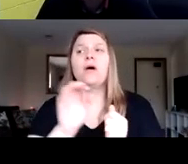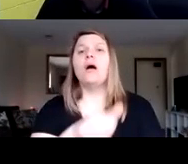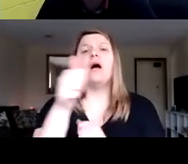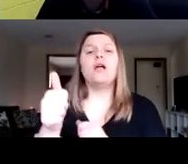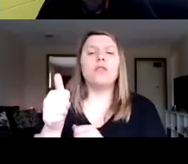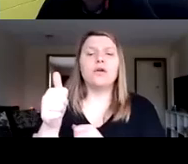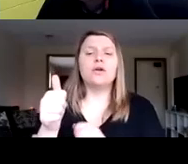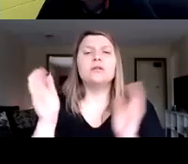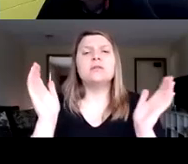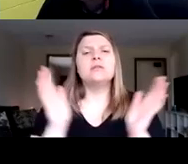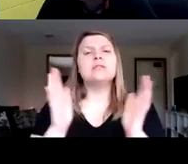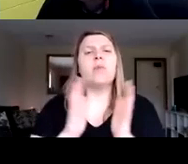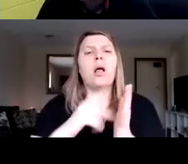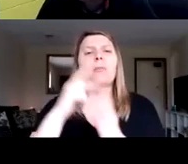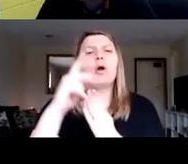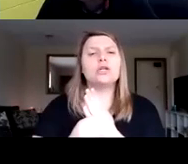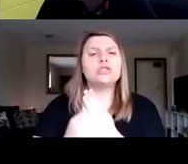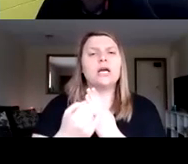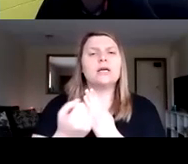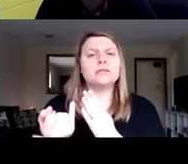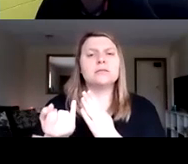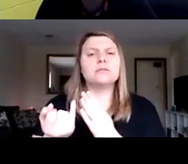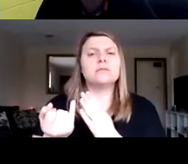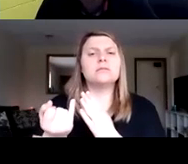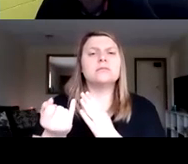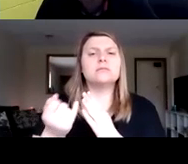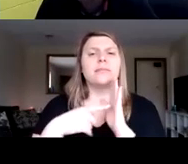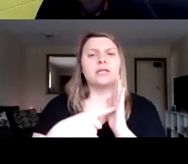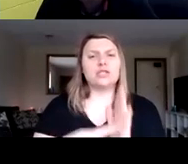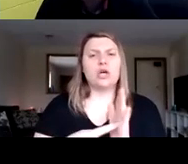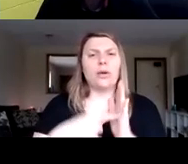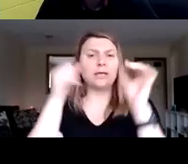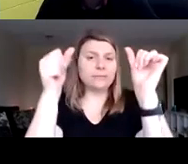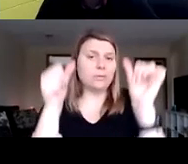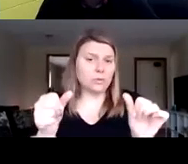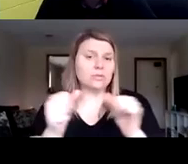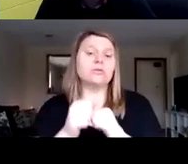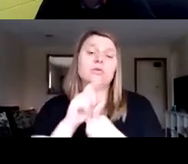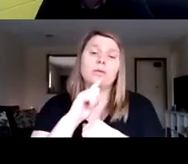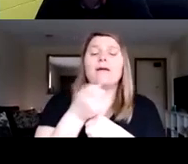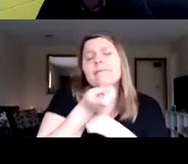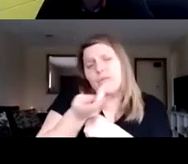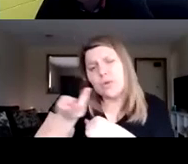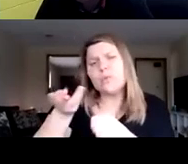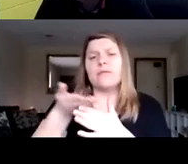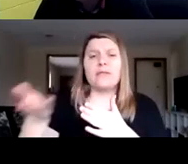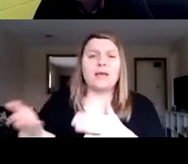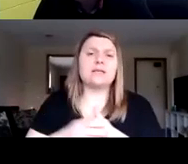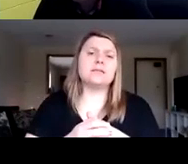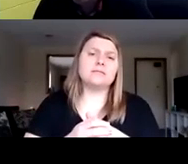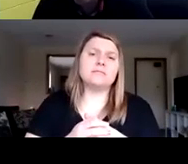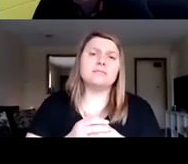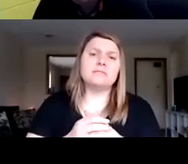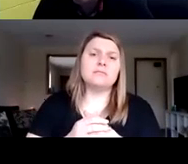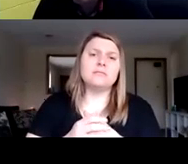other smaller projects that are being presented as posters. So those are a few other things along with that, and